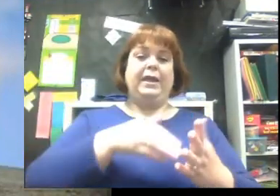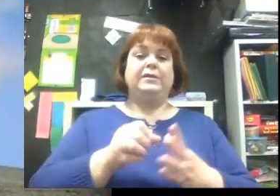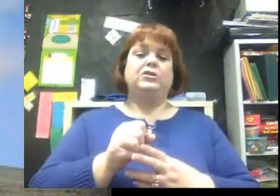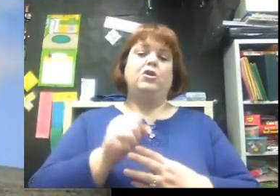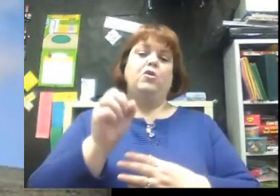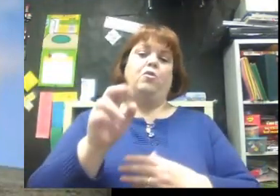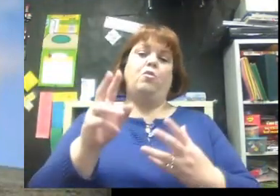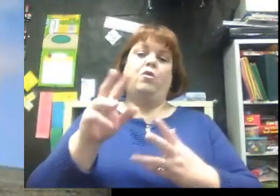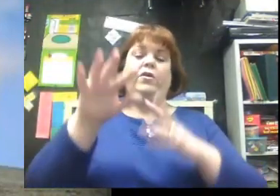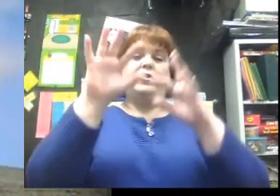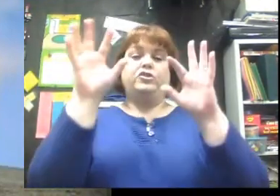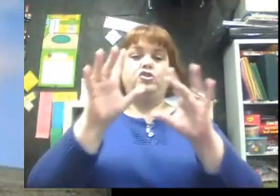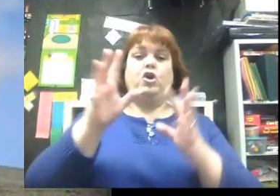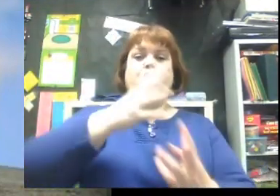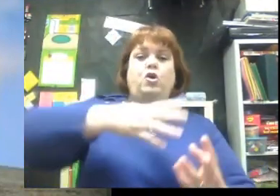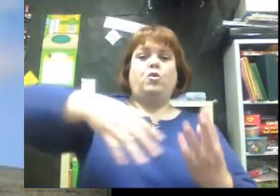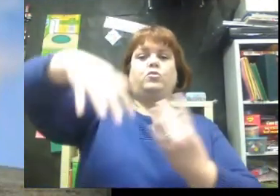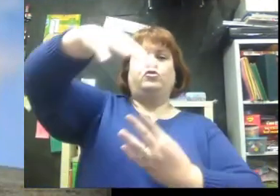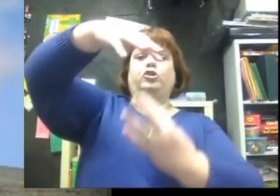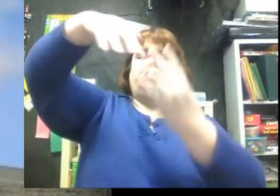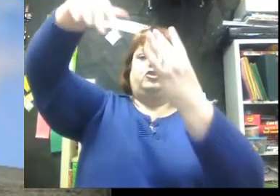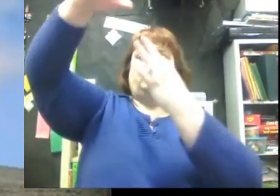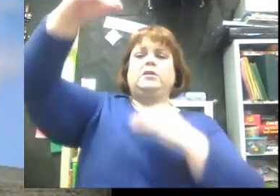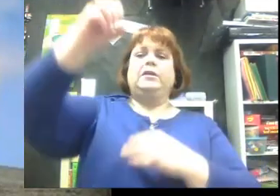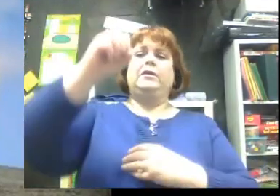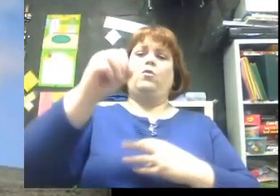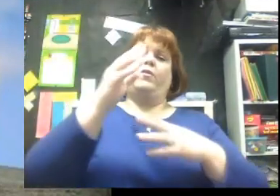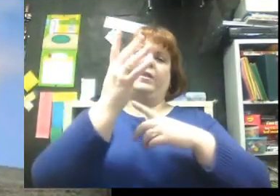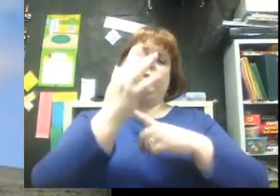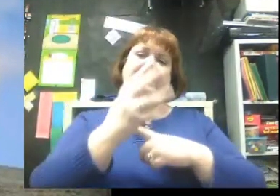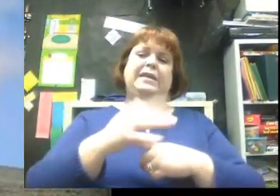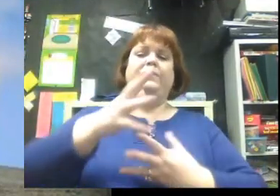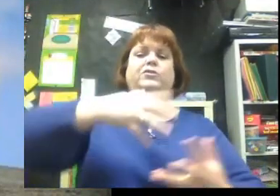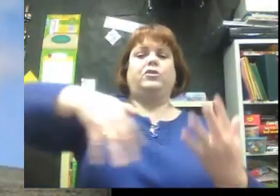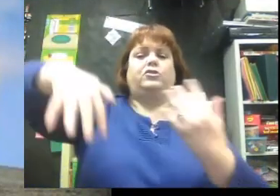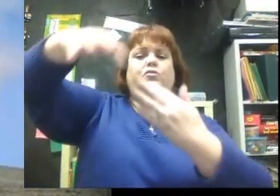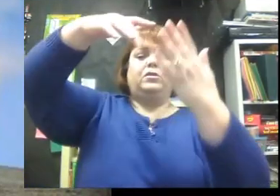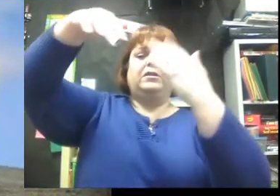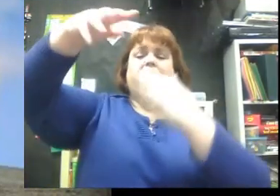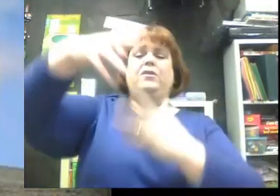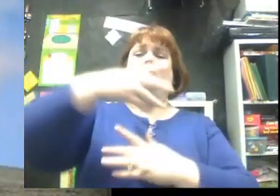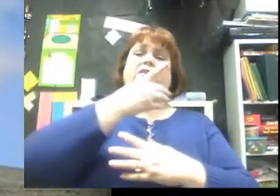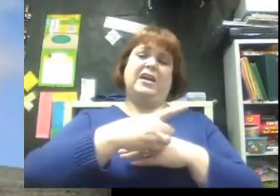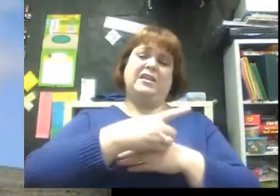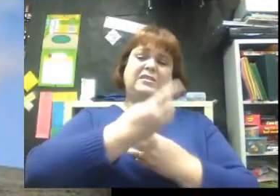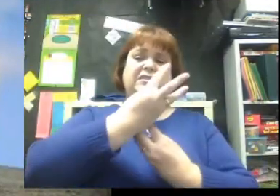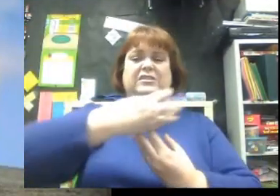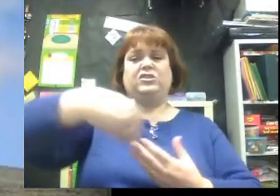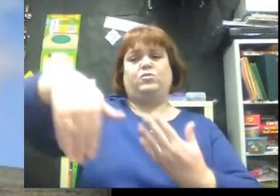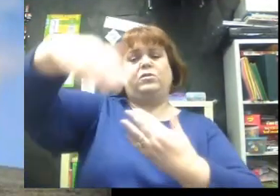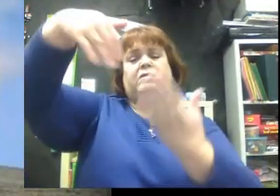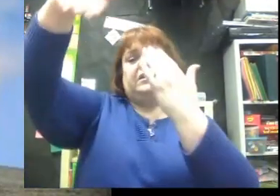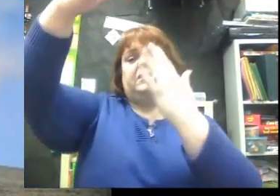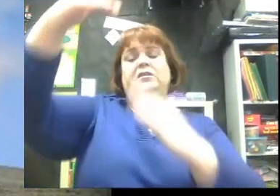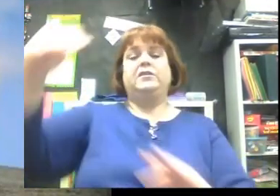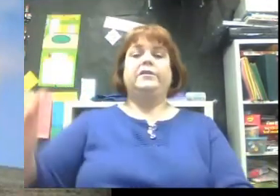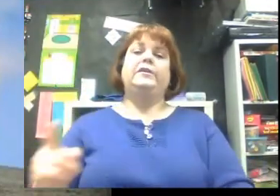paint, or the snow is swirling, or the leaves are swirling, or the dust is